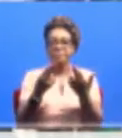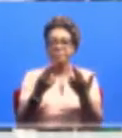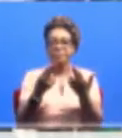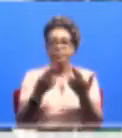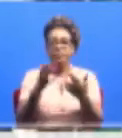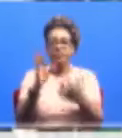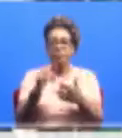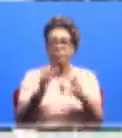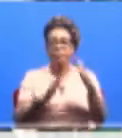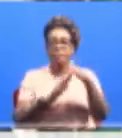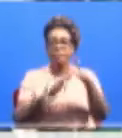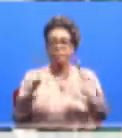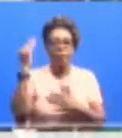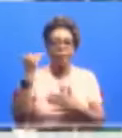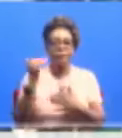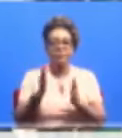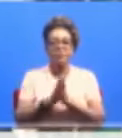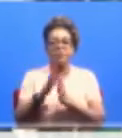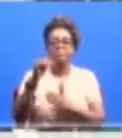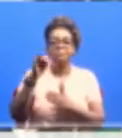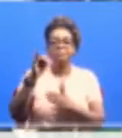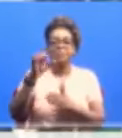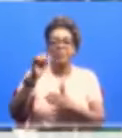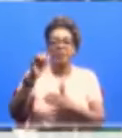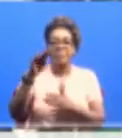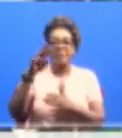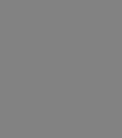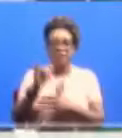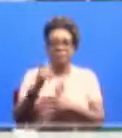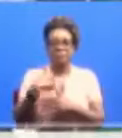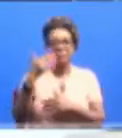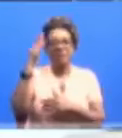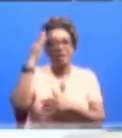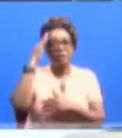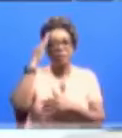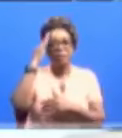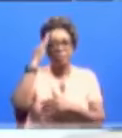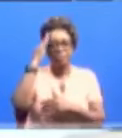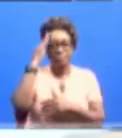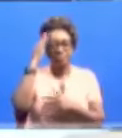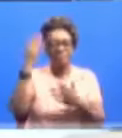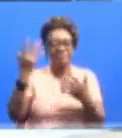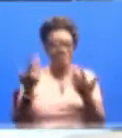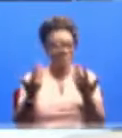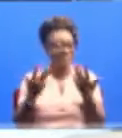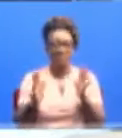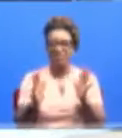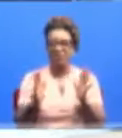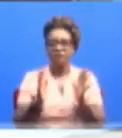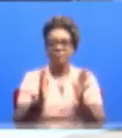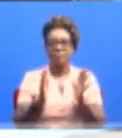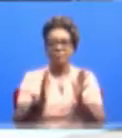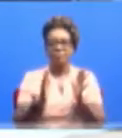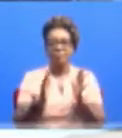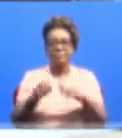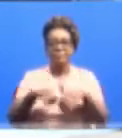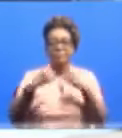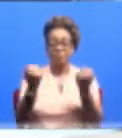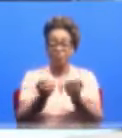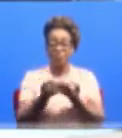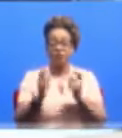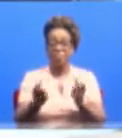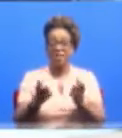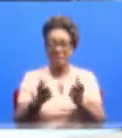Supreme Court and Milimani, I knew this was gone. Well, social media actually was